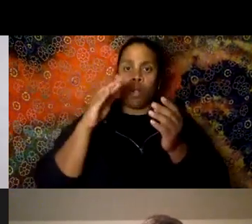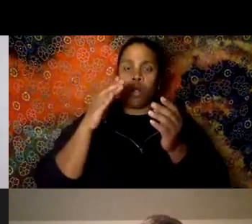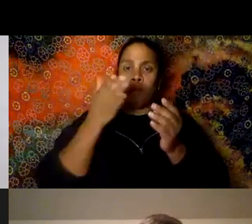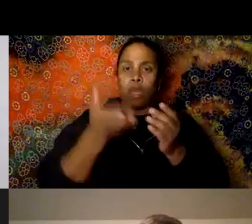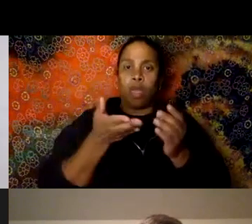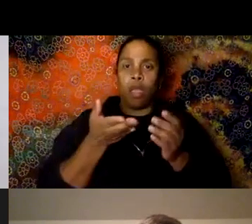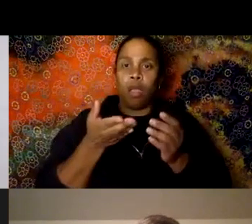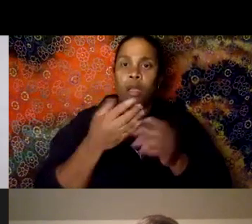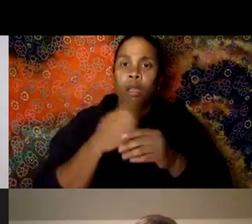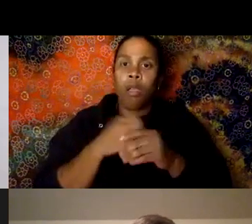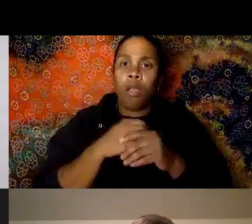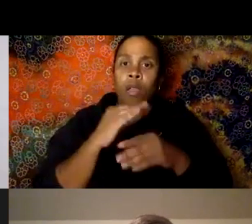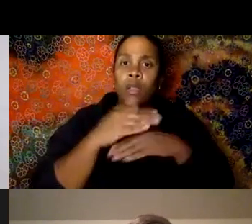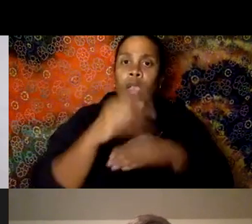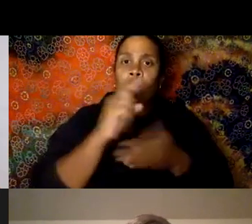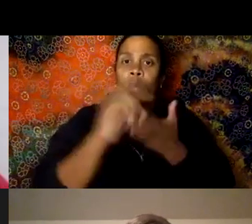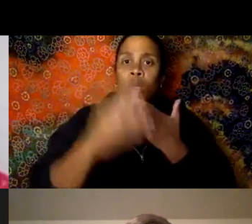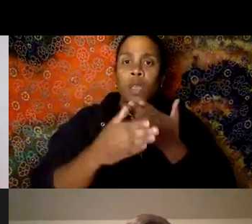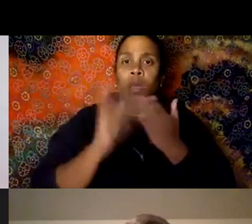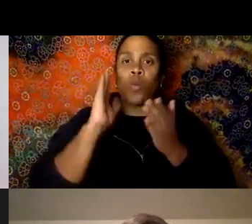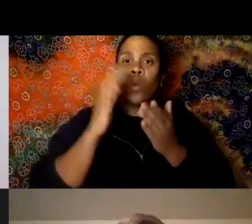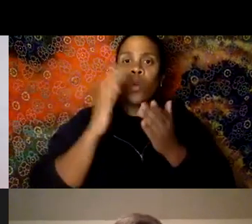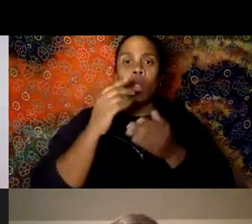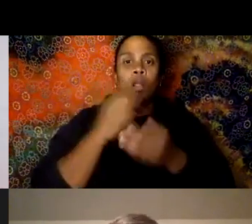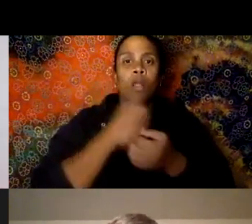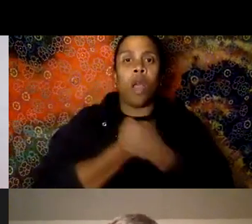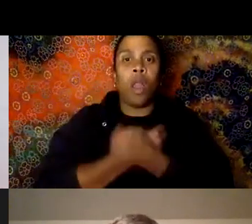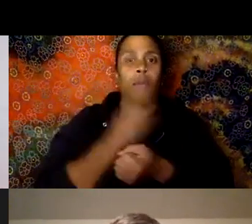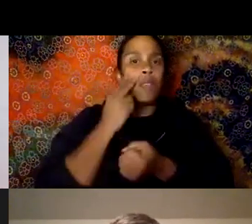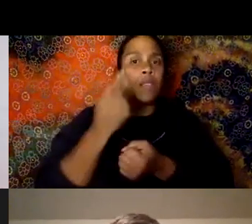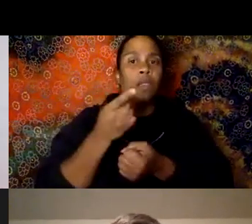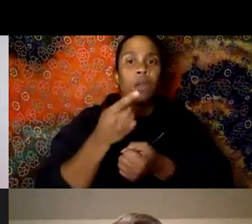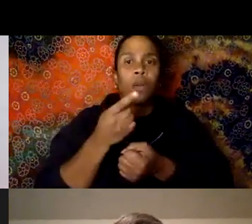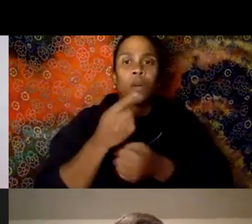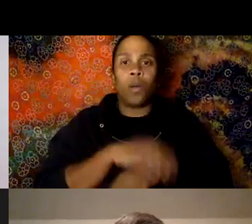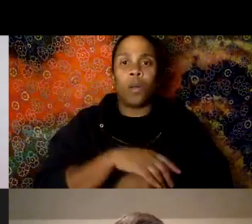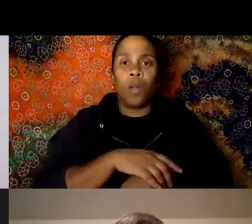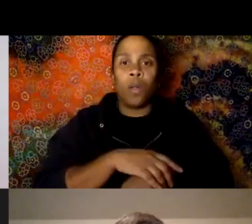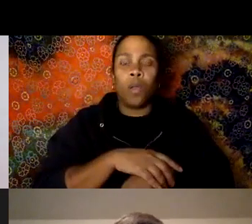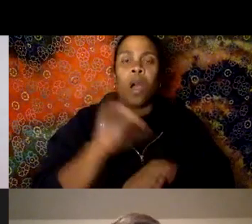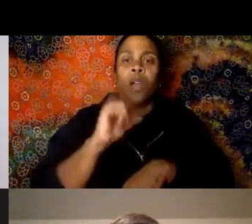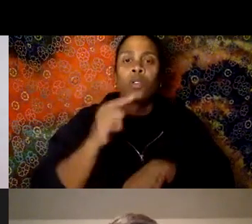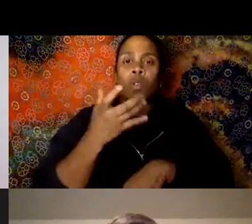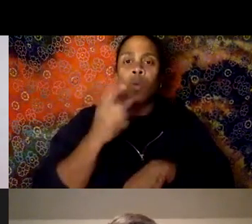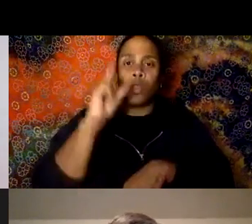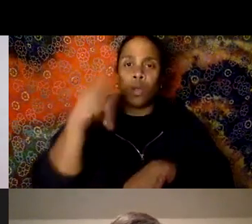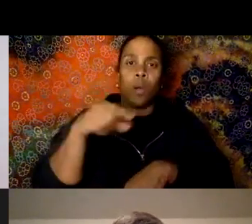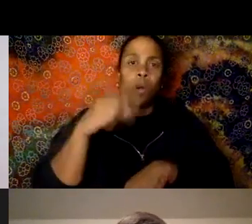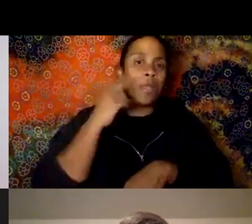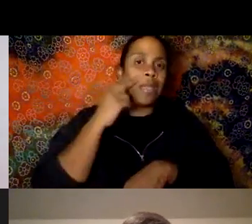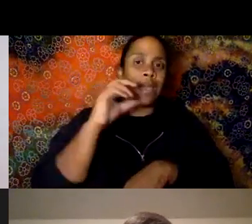next weekend. We'd love to be with you. And you want to go to Galactic, Ashley, and Wyatt's Crystal Skull event. That's right before then as